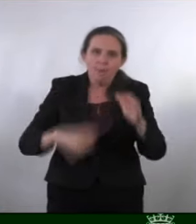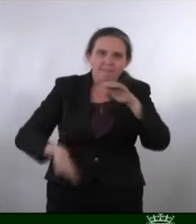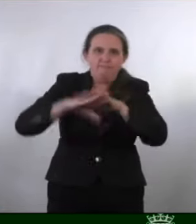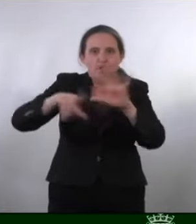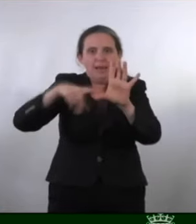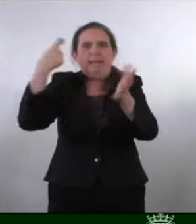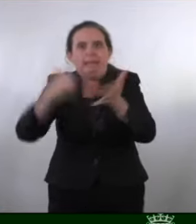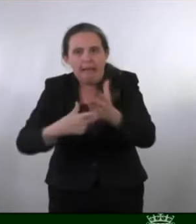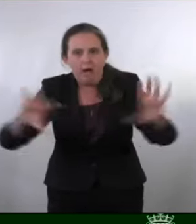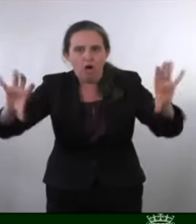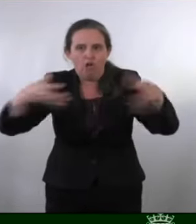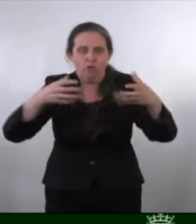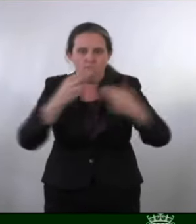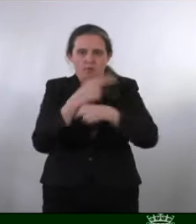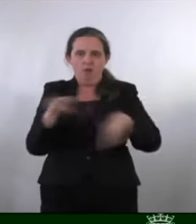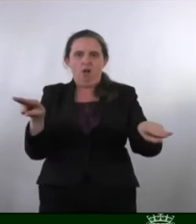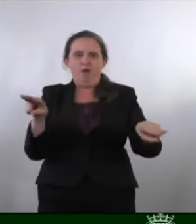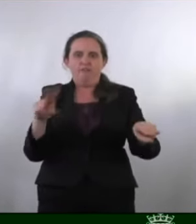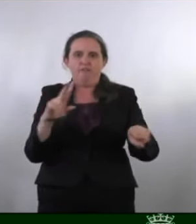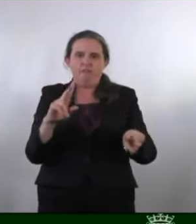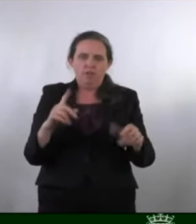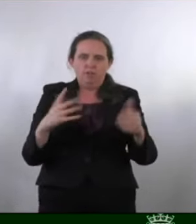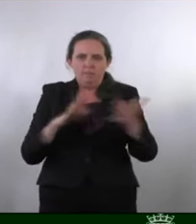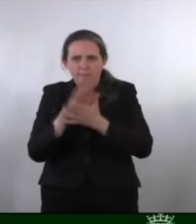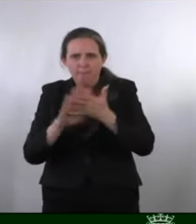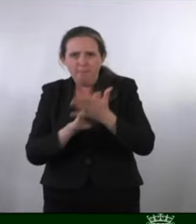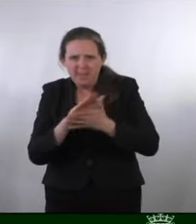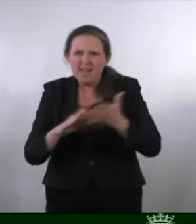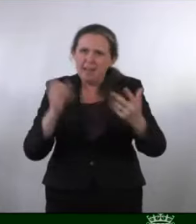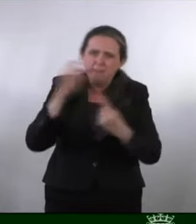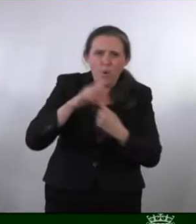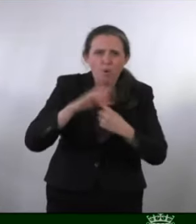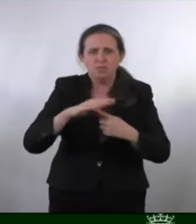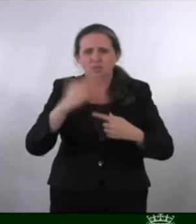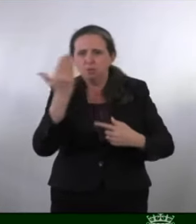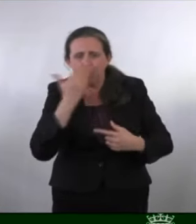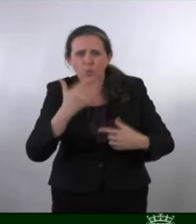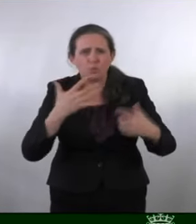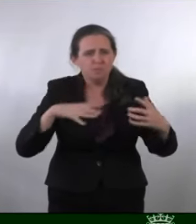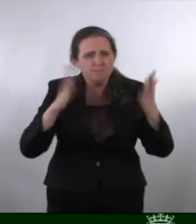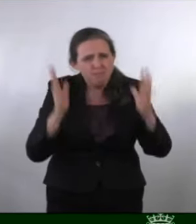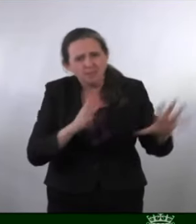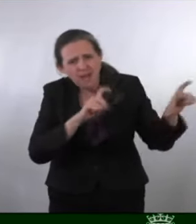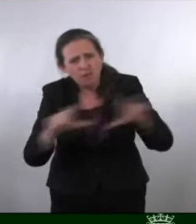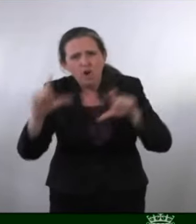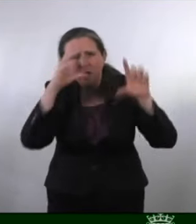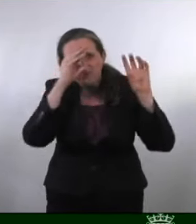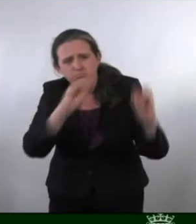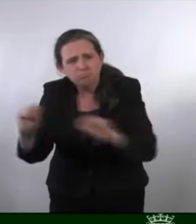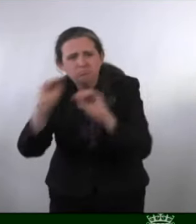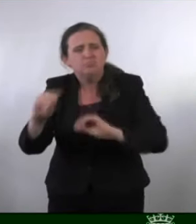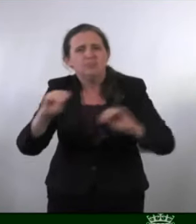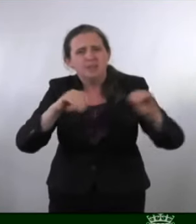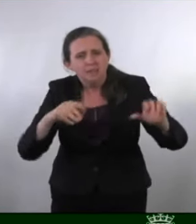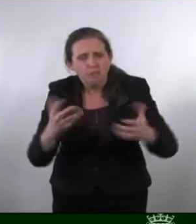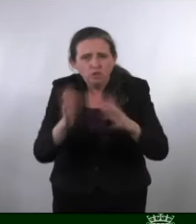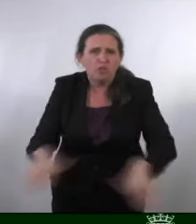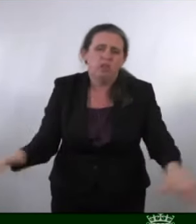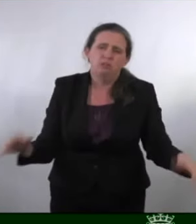a case, so that our schools can continue to provide the learning and opportunities our children deserve? Prime Minister.